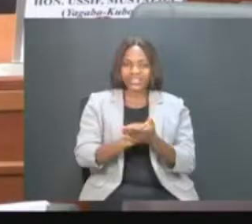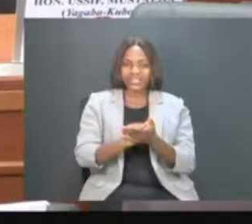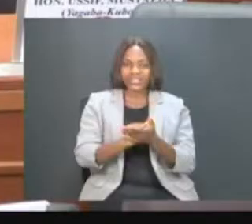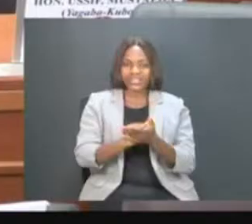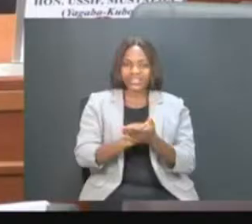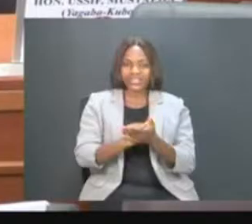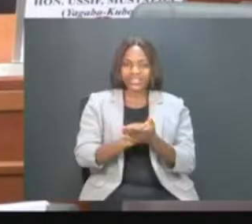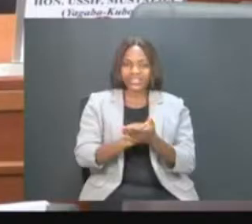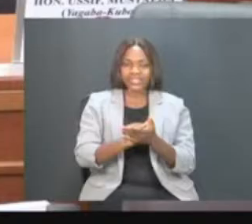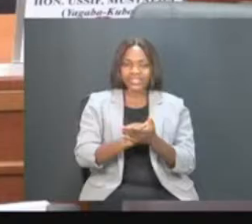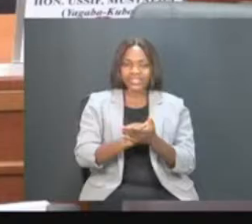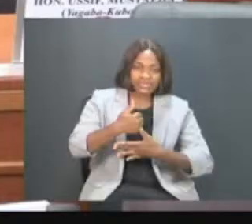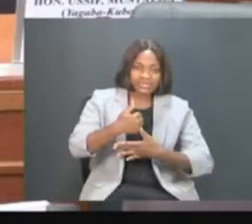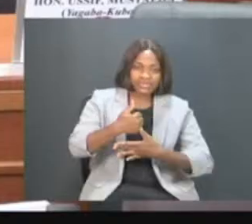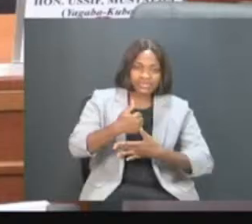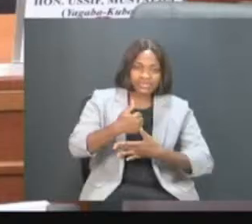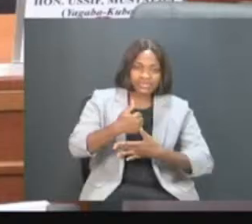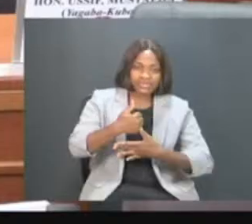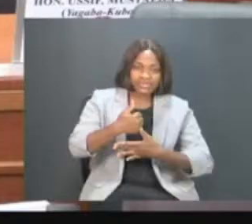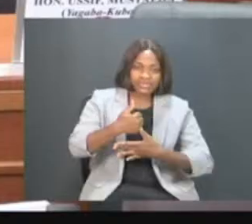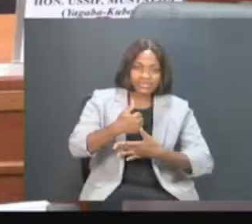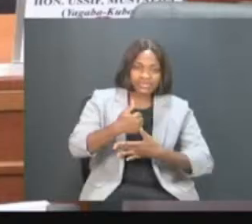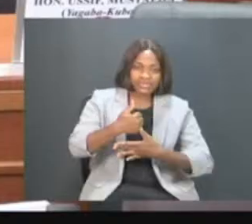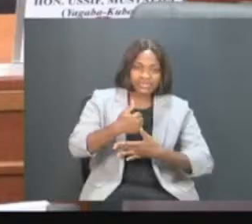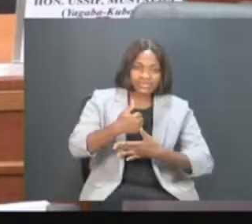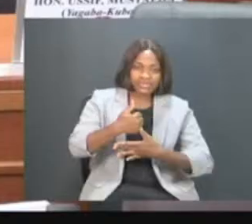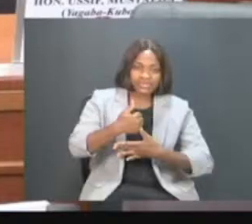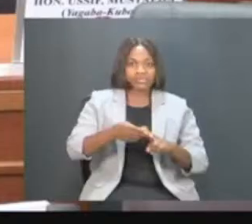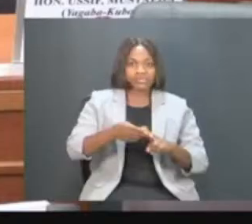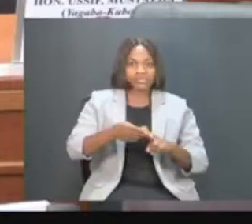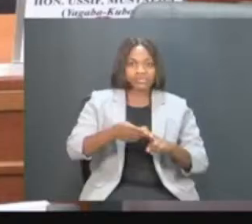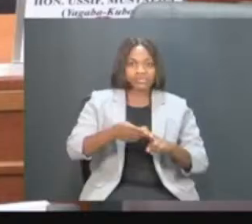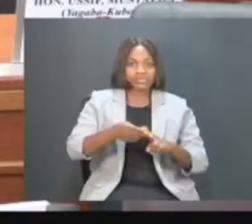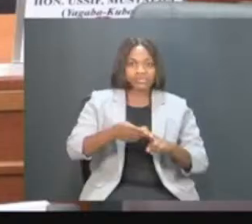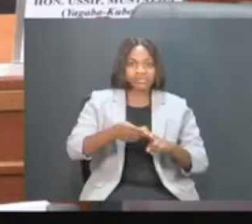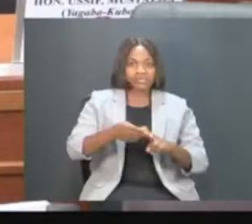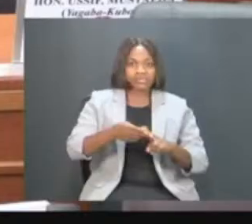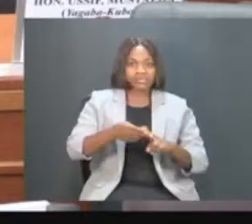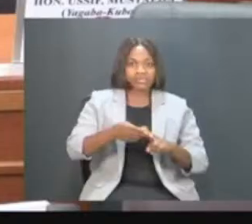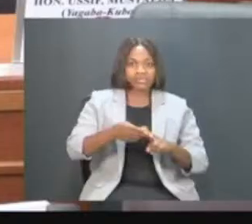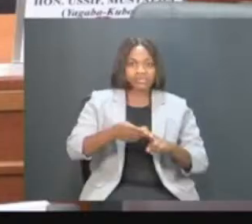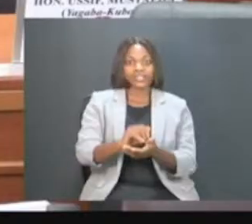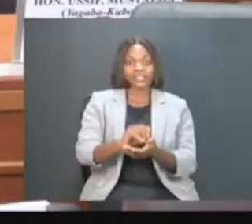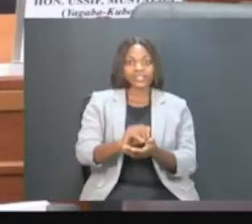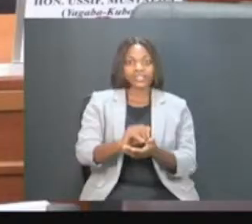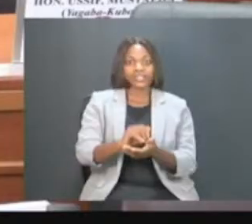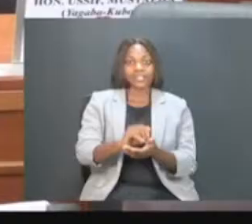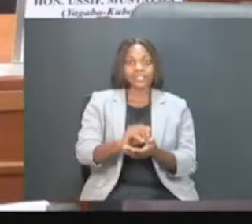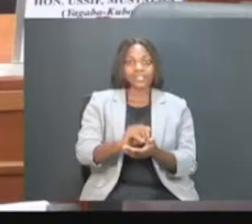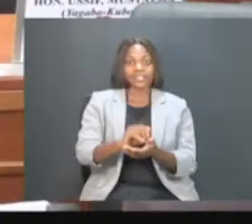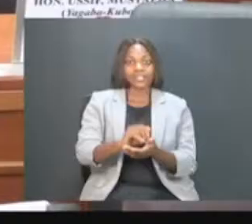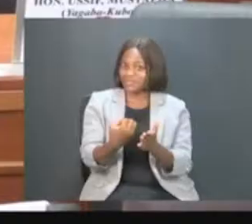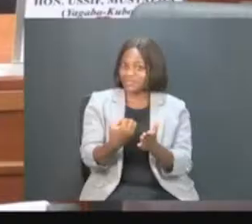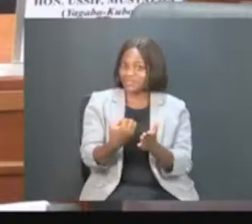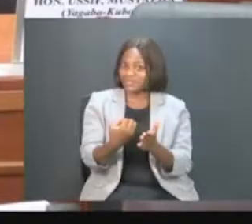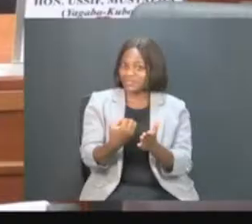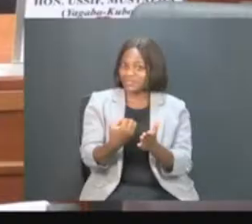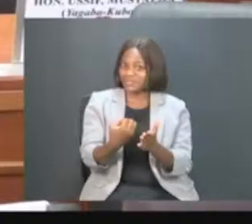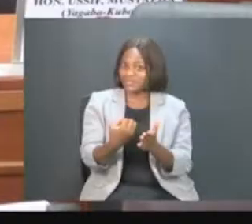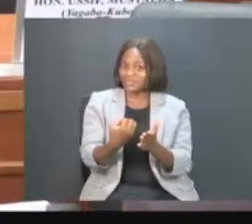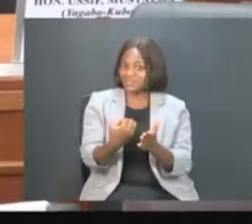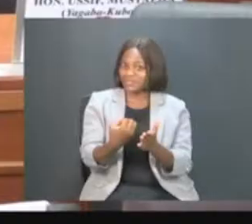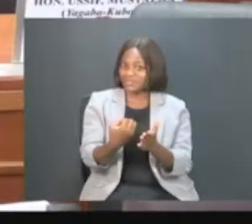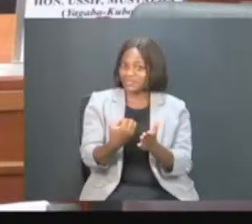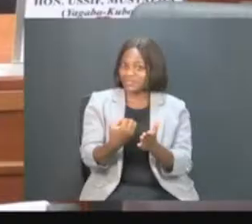optimization of volume, variety, and quality of products produced in the country for the development of micro, small,